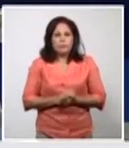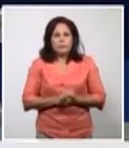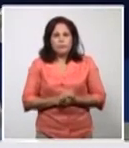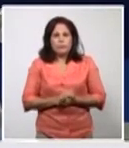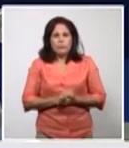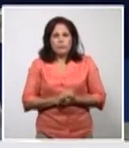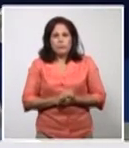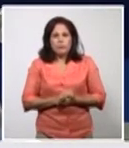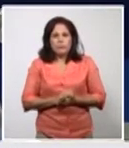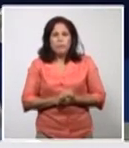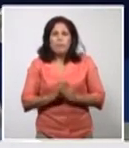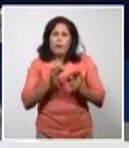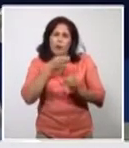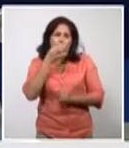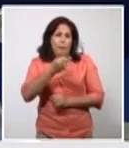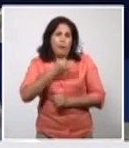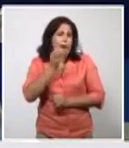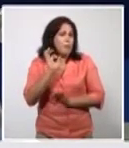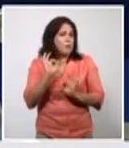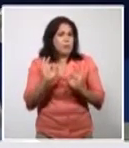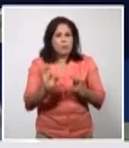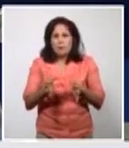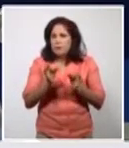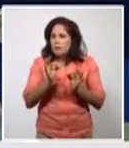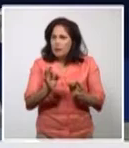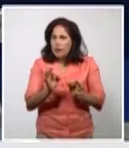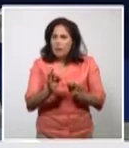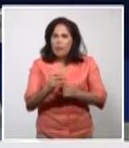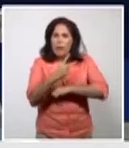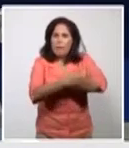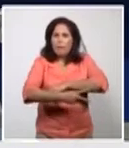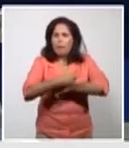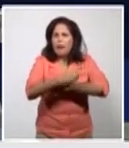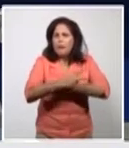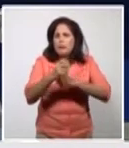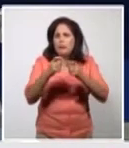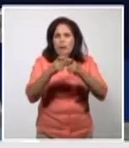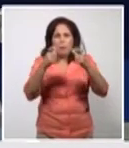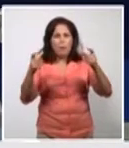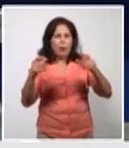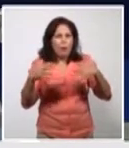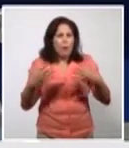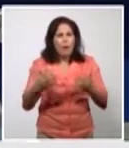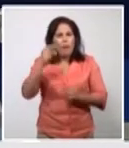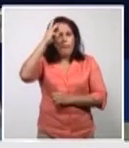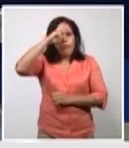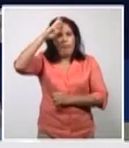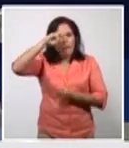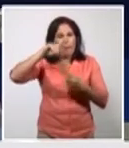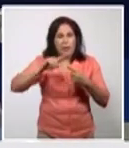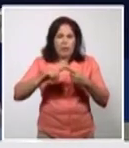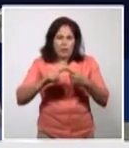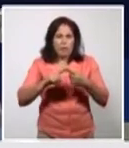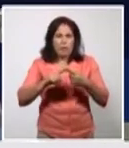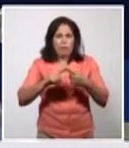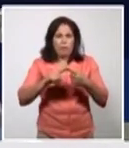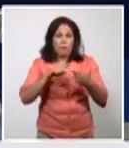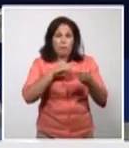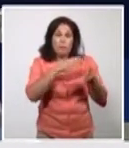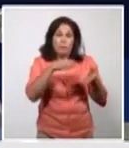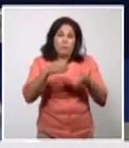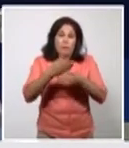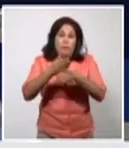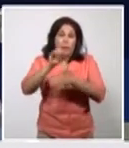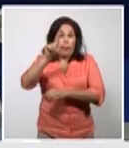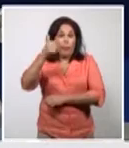6.02%. There are 14 countries in the Americas that have a lethality above the average